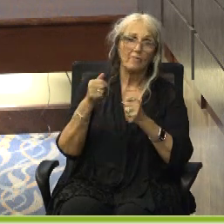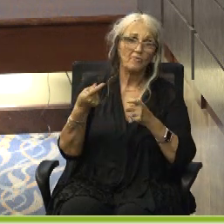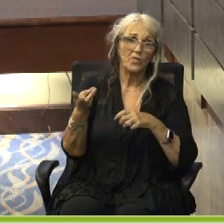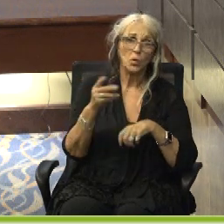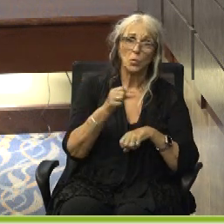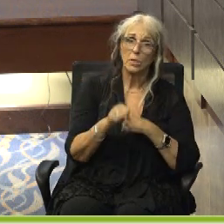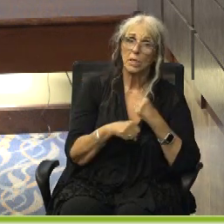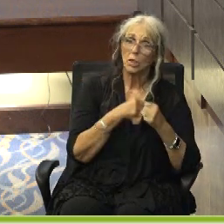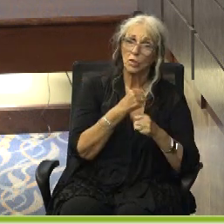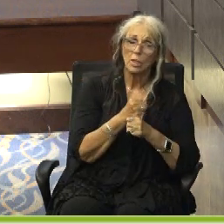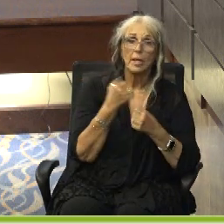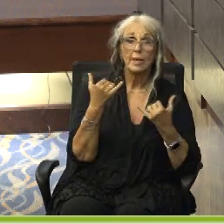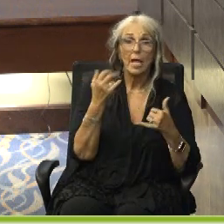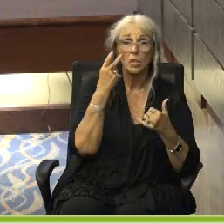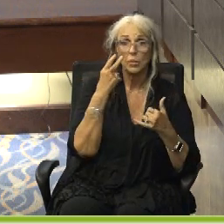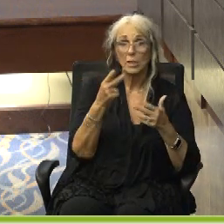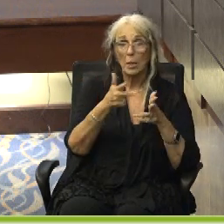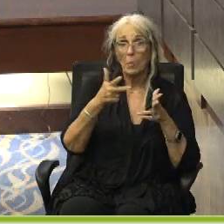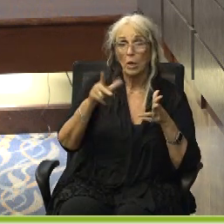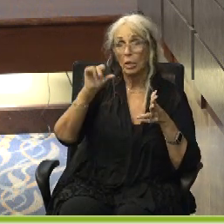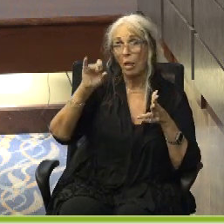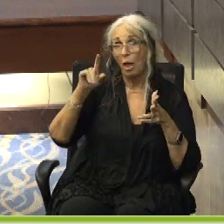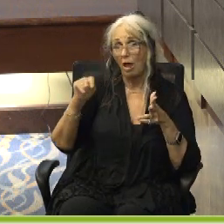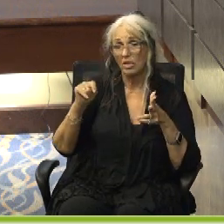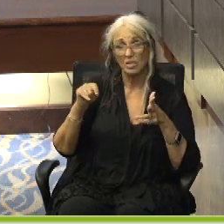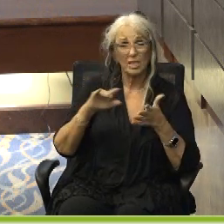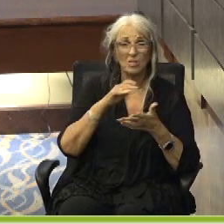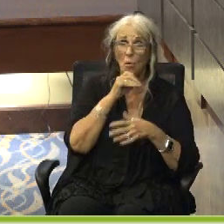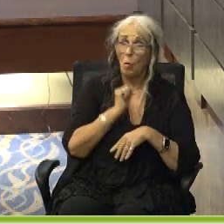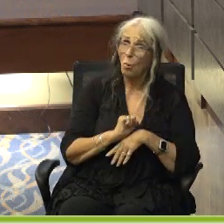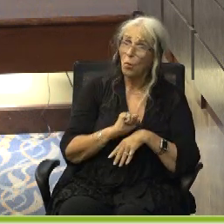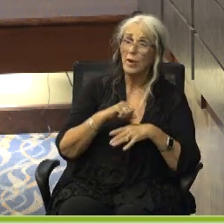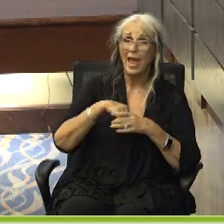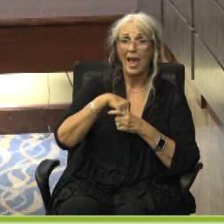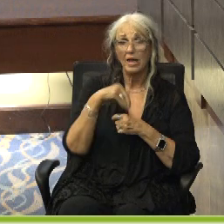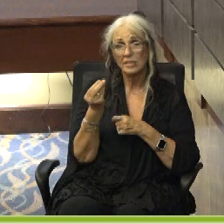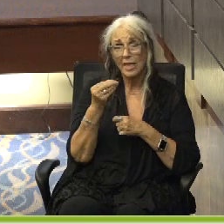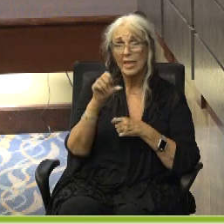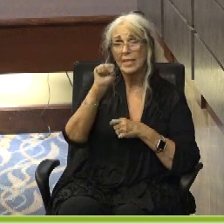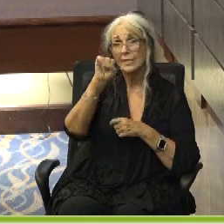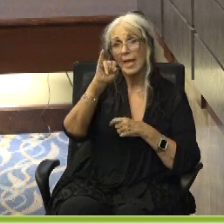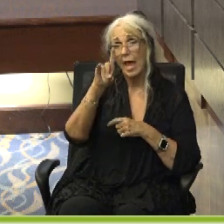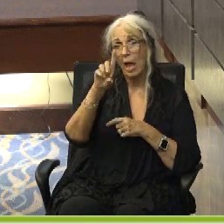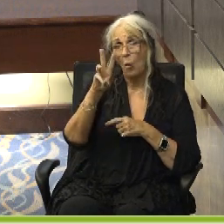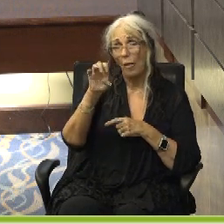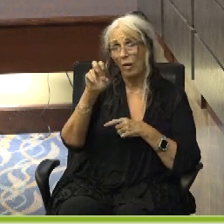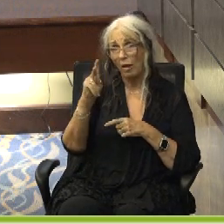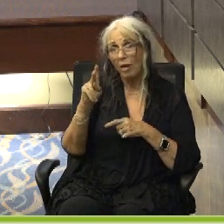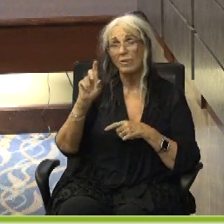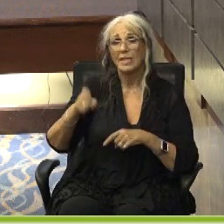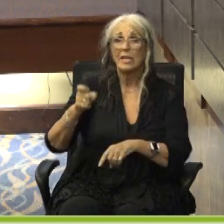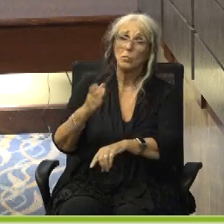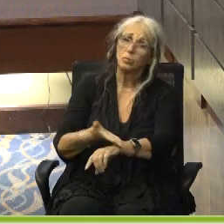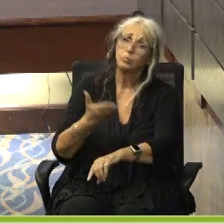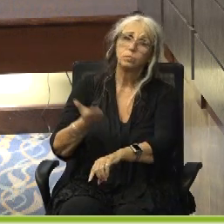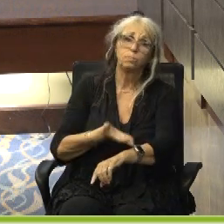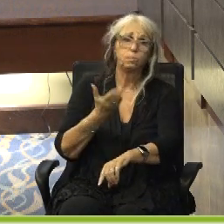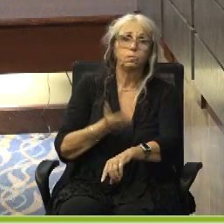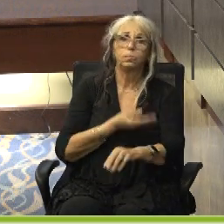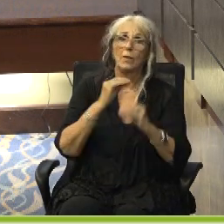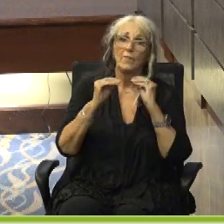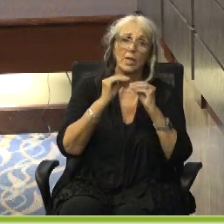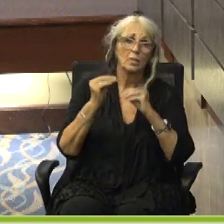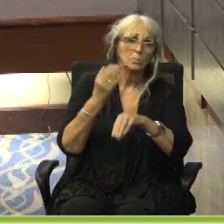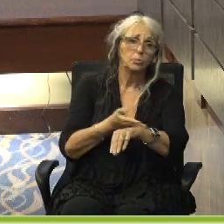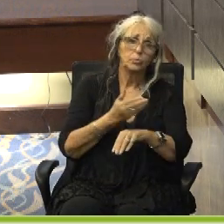pictures that the parking lot is deteriorating, as well as the outside of the building. The sidewalks are in need of renovation and repair. And